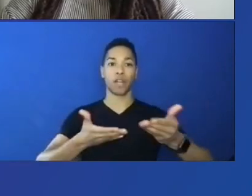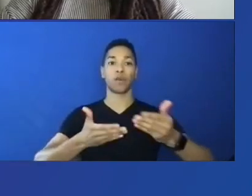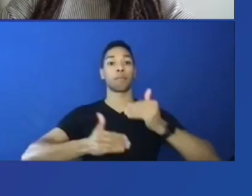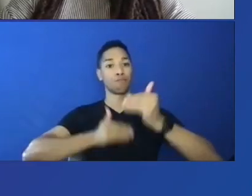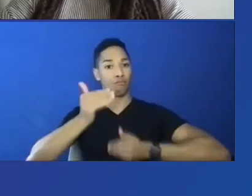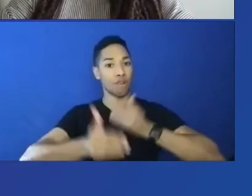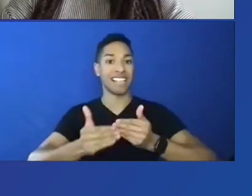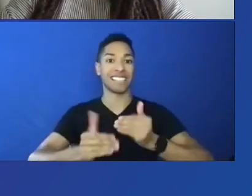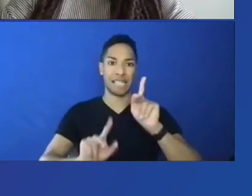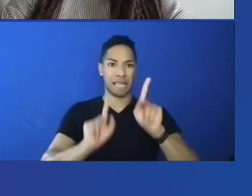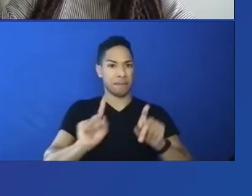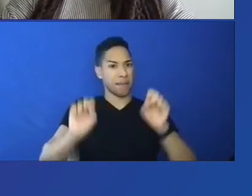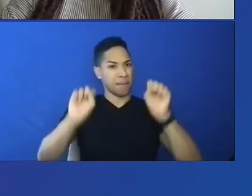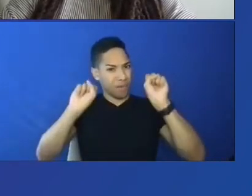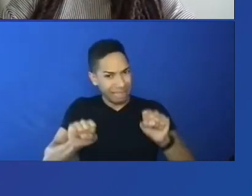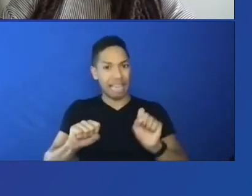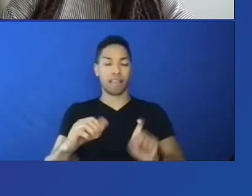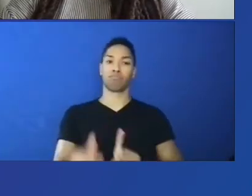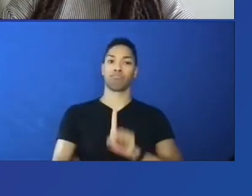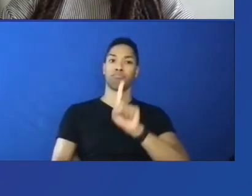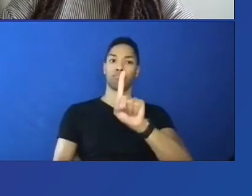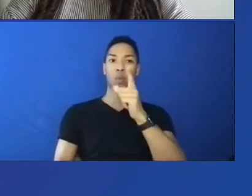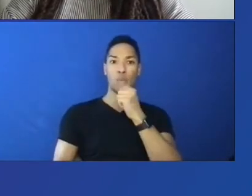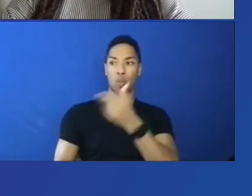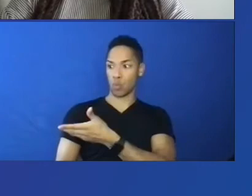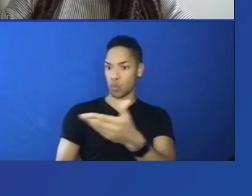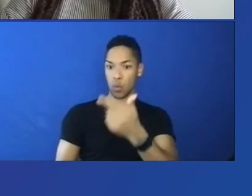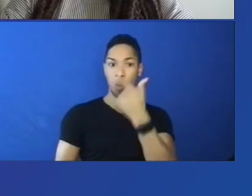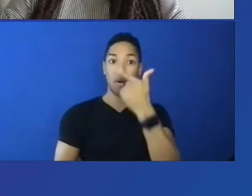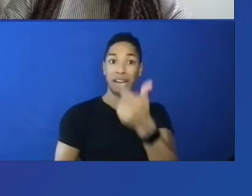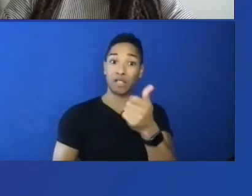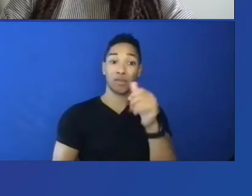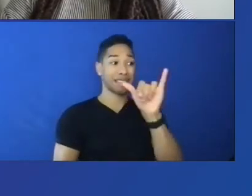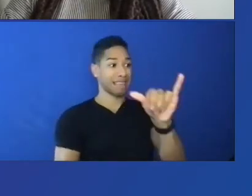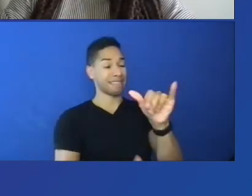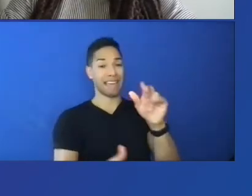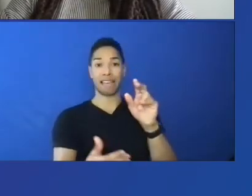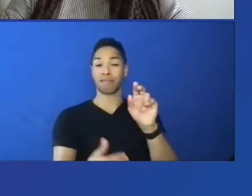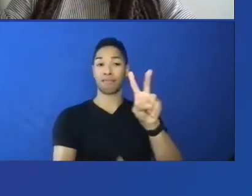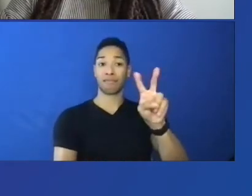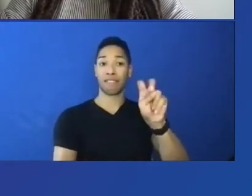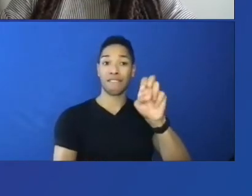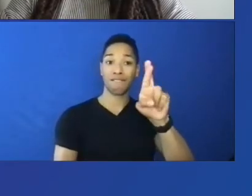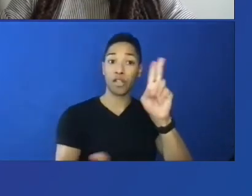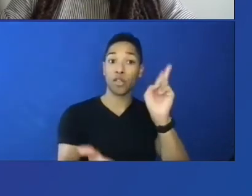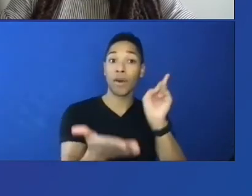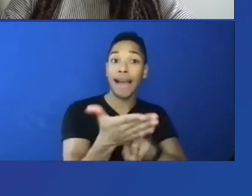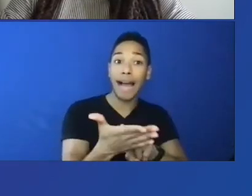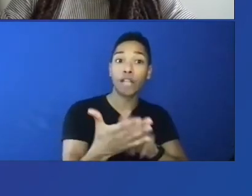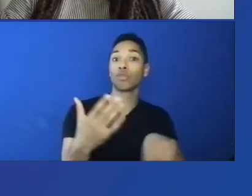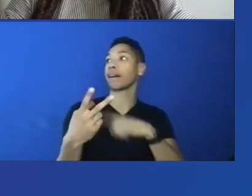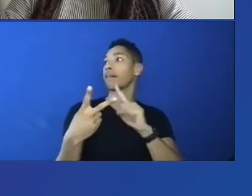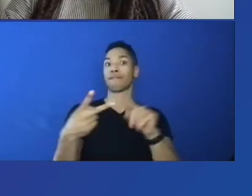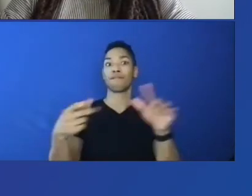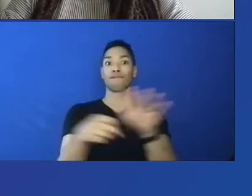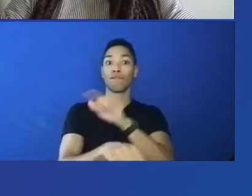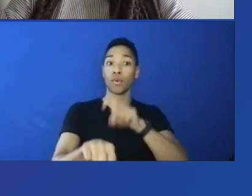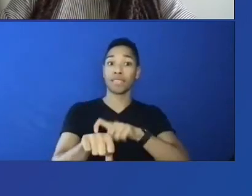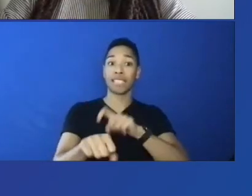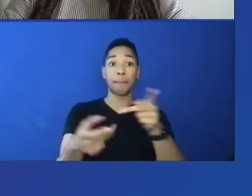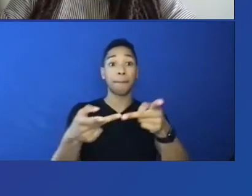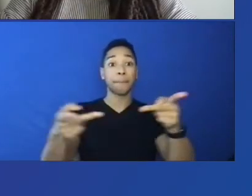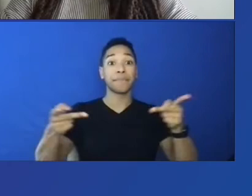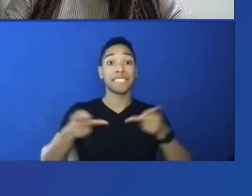come forward who might be interested in either that vendor contract or that full-time